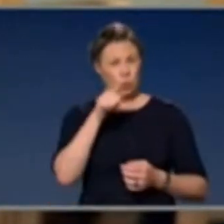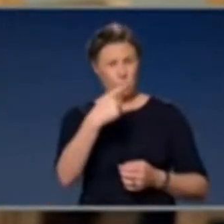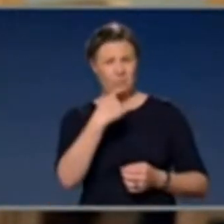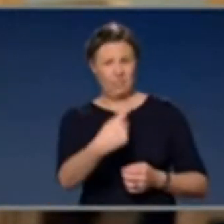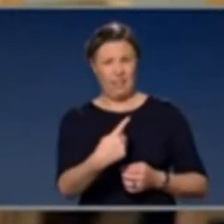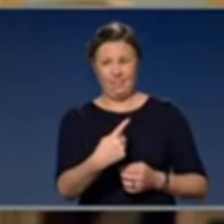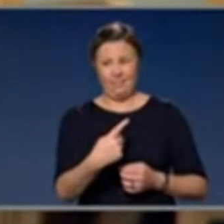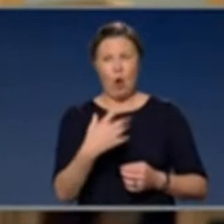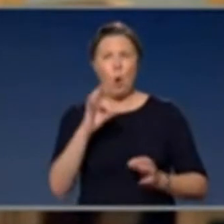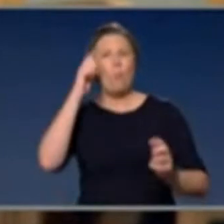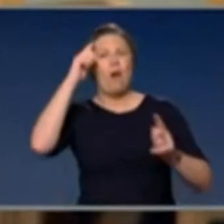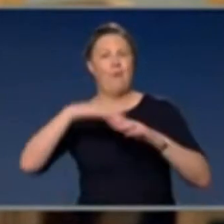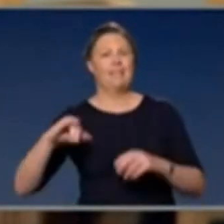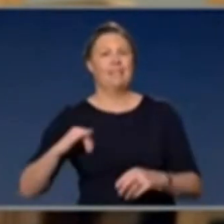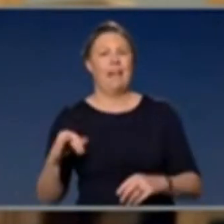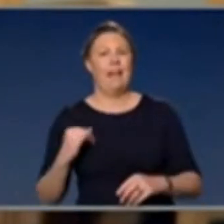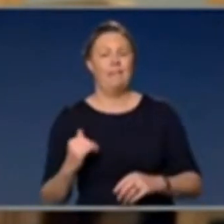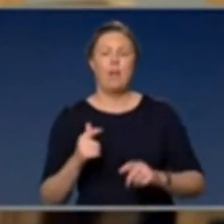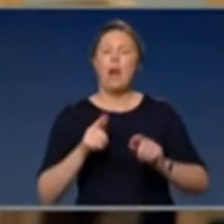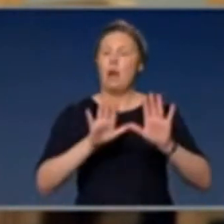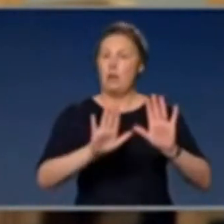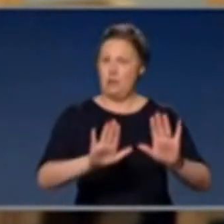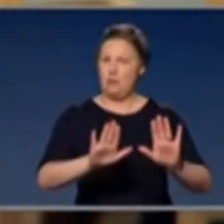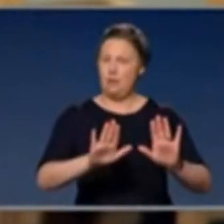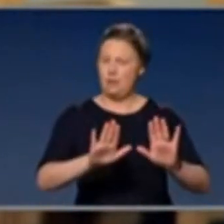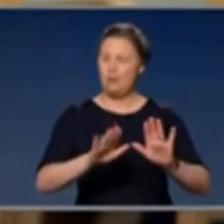context. And what I was referring to there was the